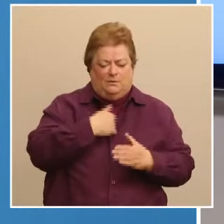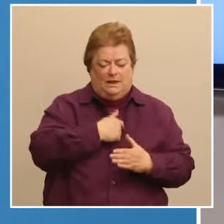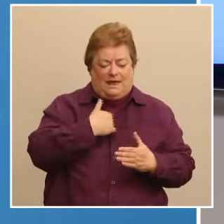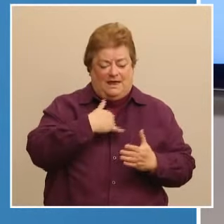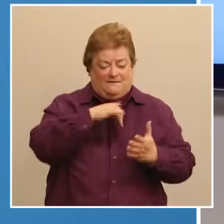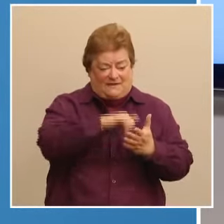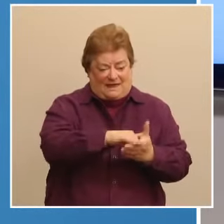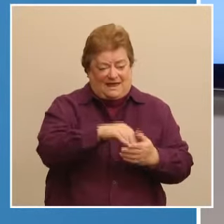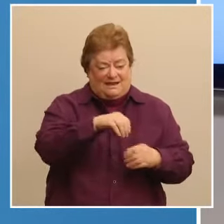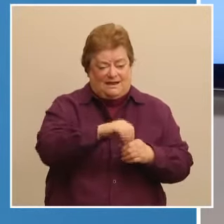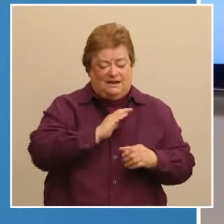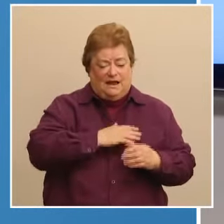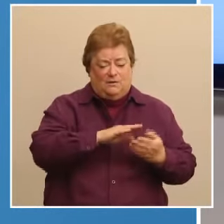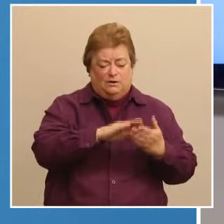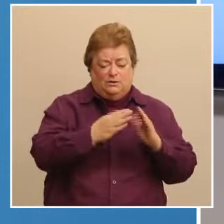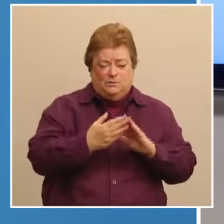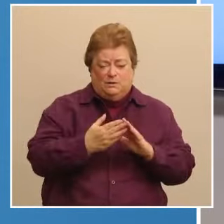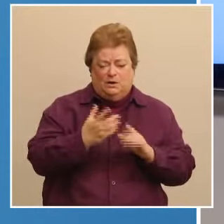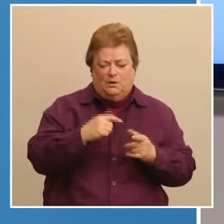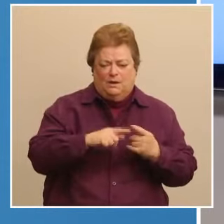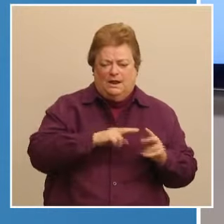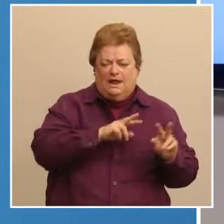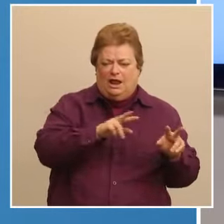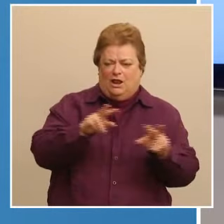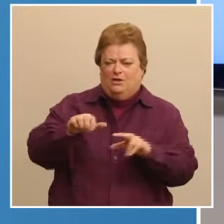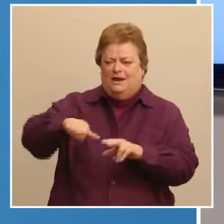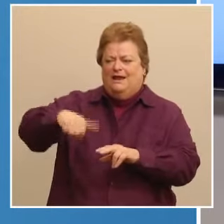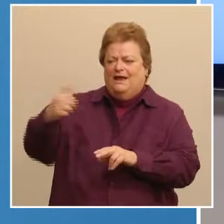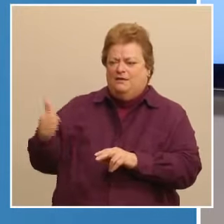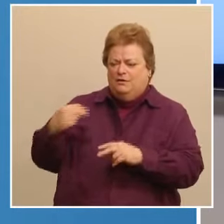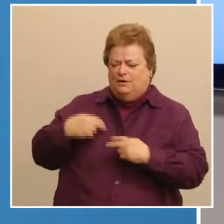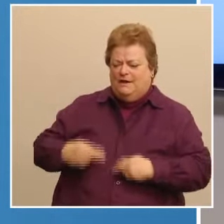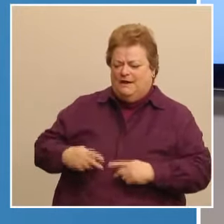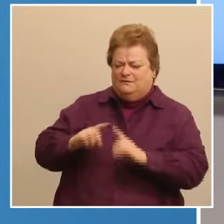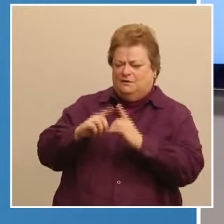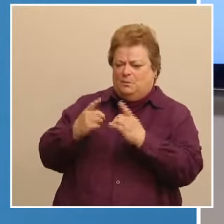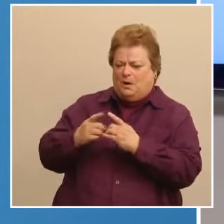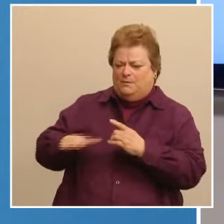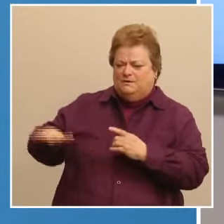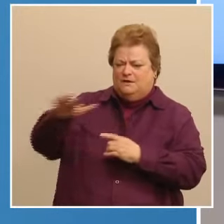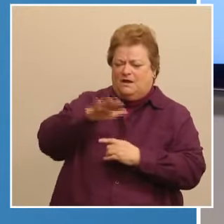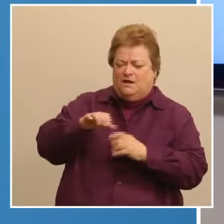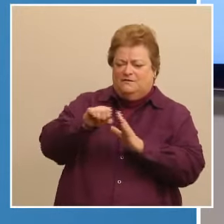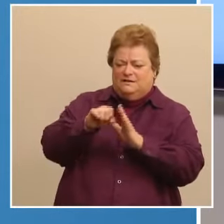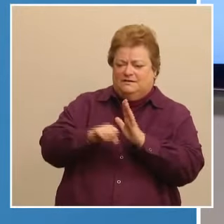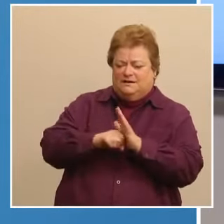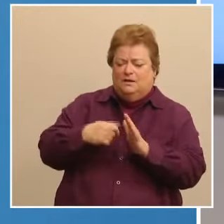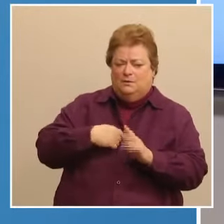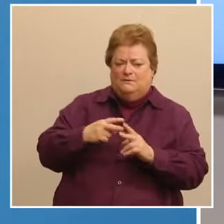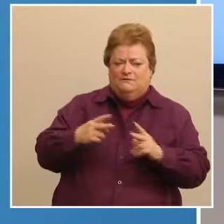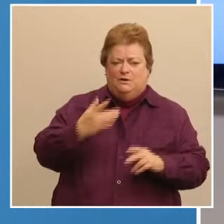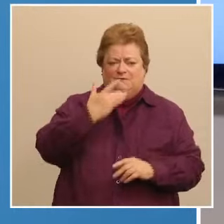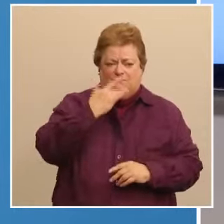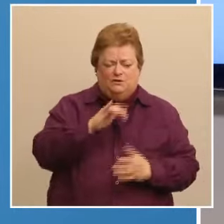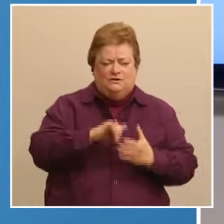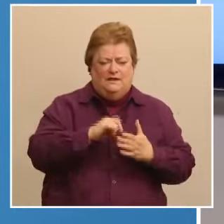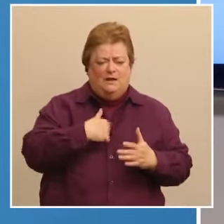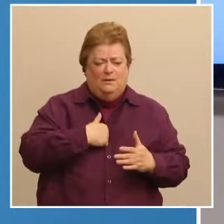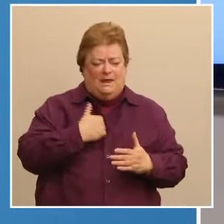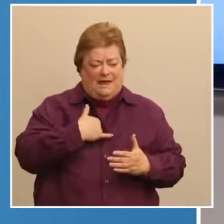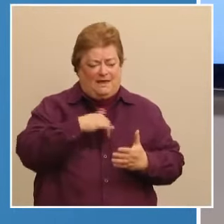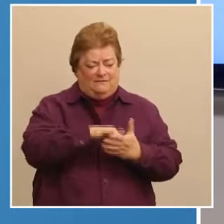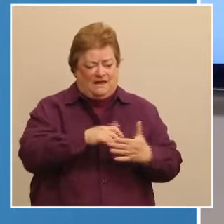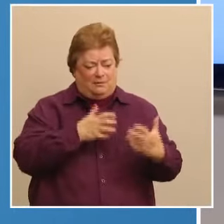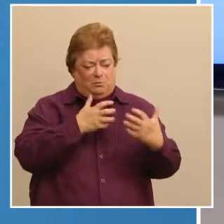When I look at all our other health departments across the state, we're just really fortunate that we have this close partnership